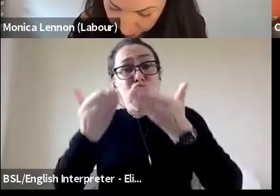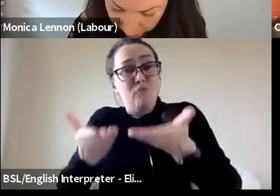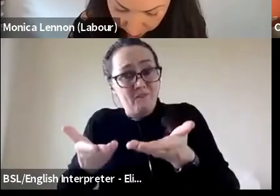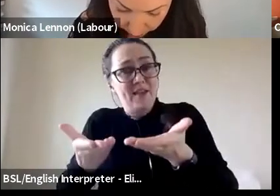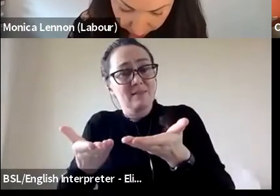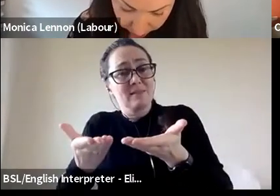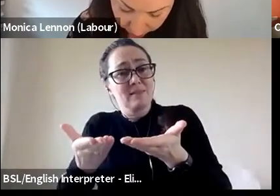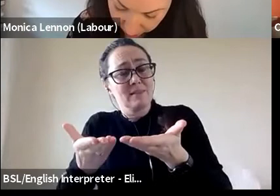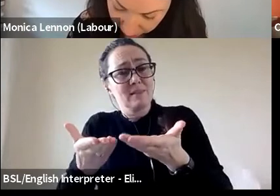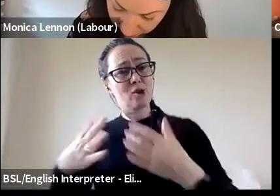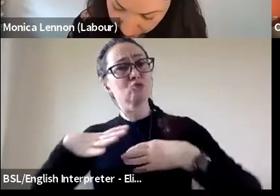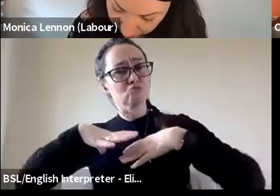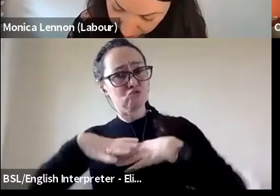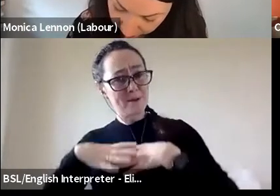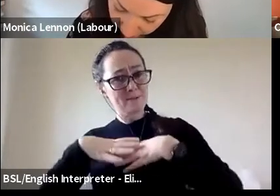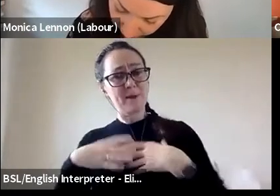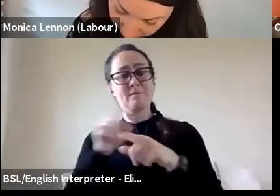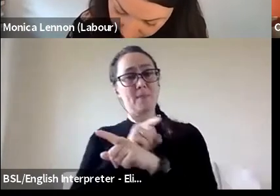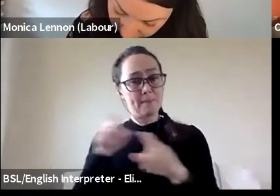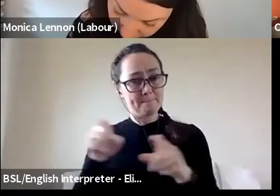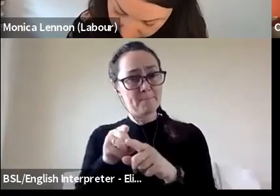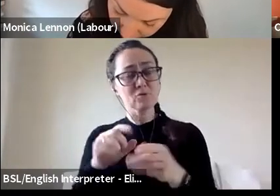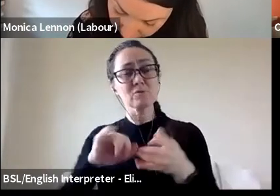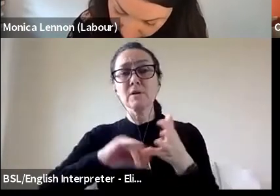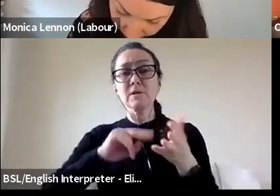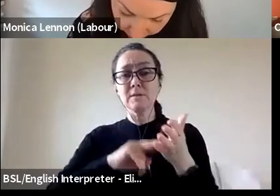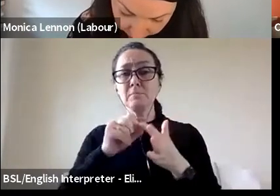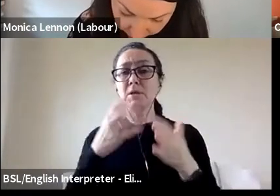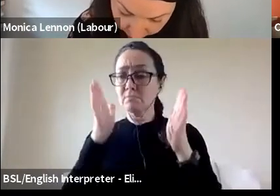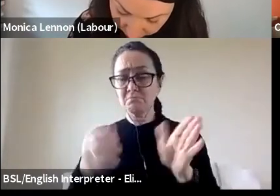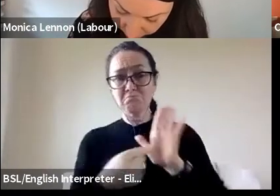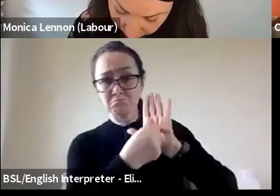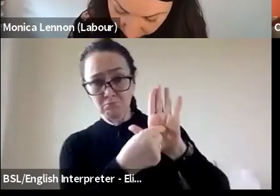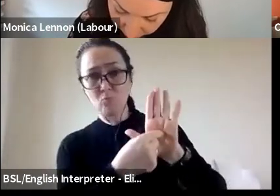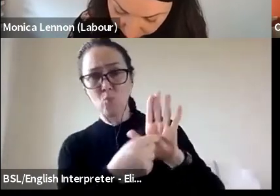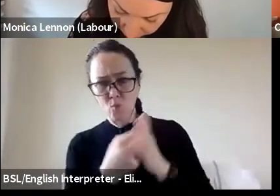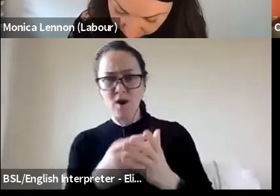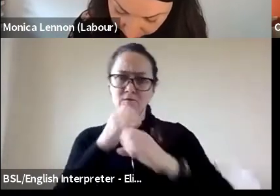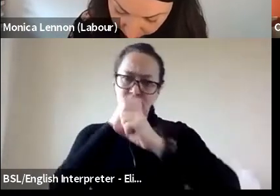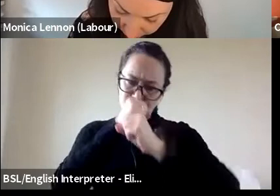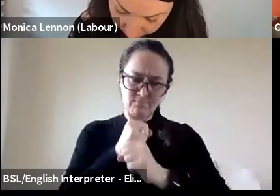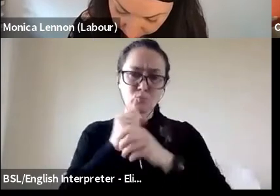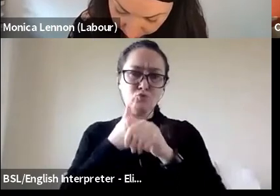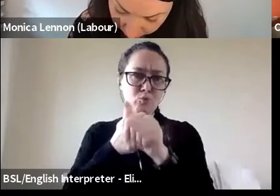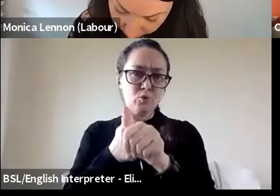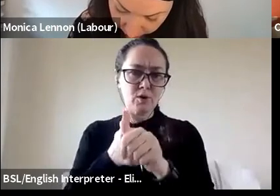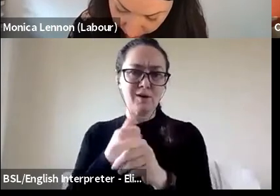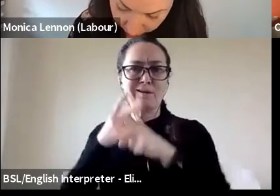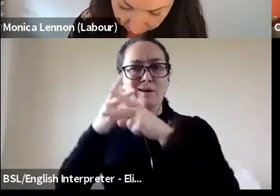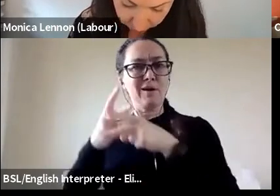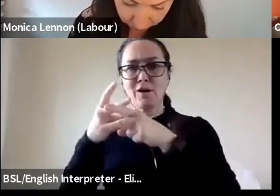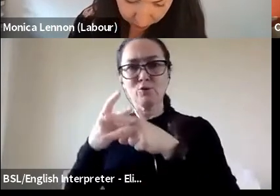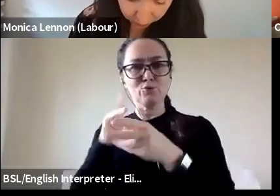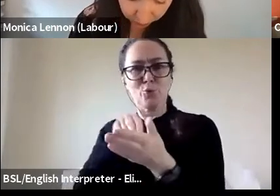by the SNP in that regard demonstrates our existing commitment to improving the lives of carers. Thank you. And I absolutely